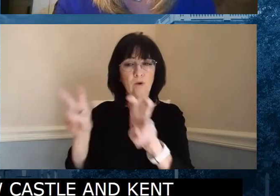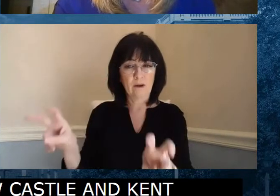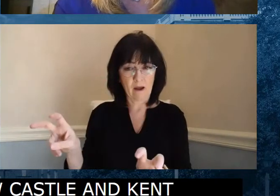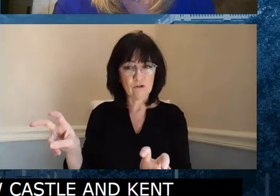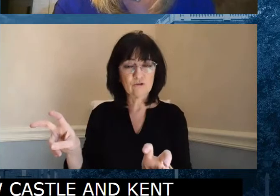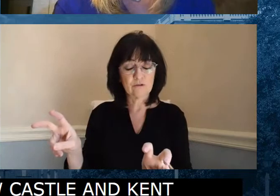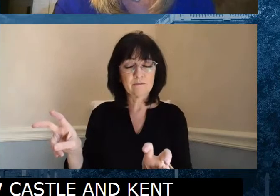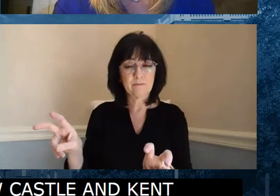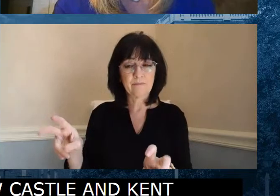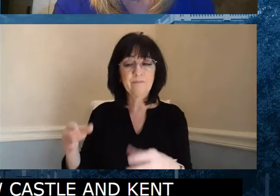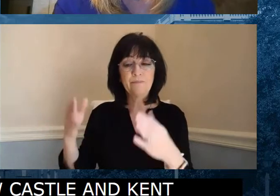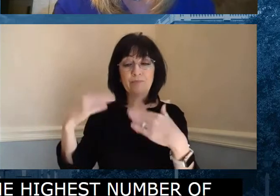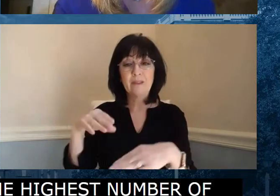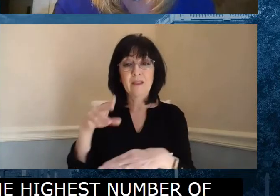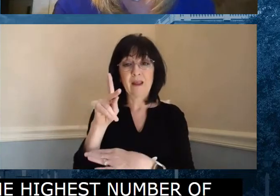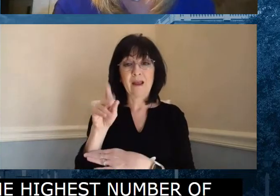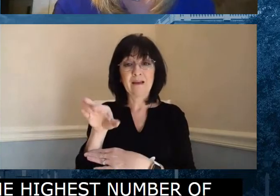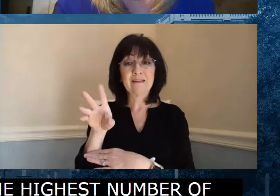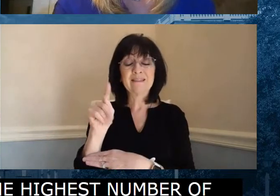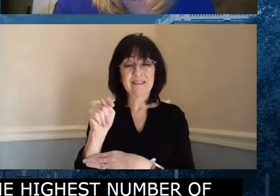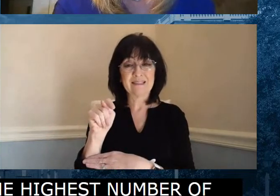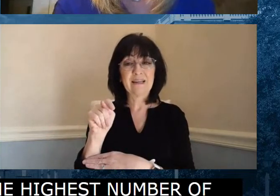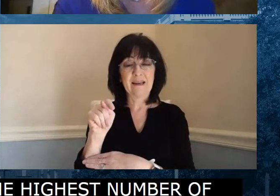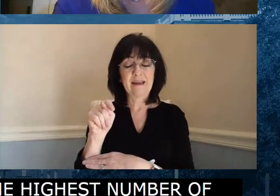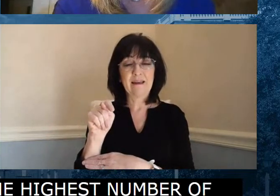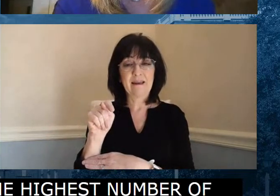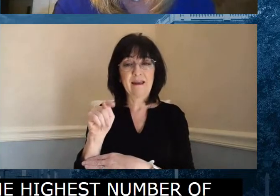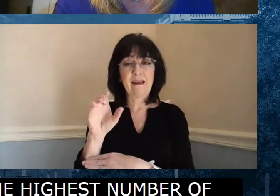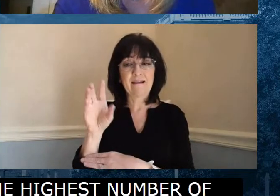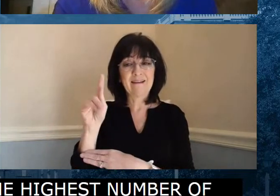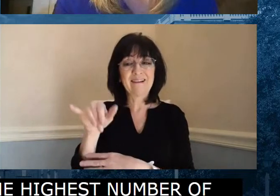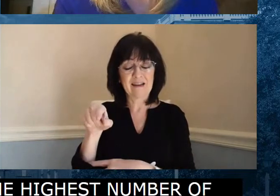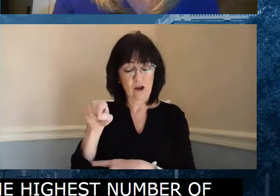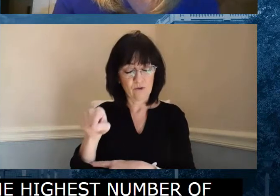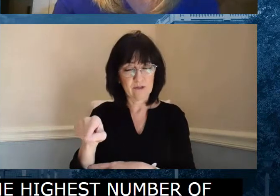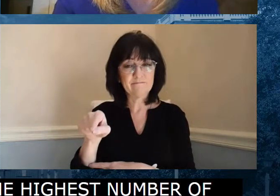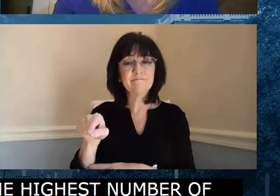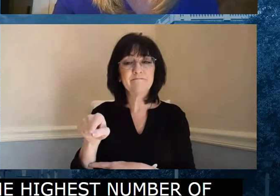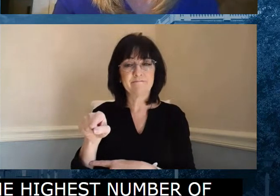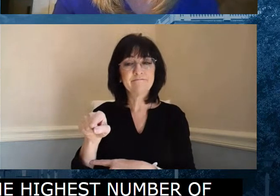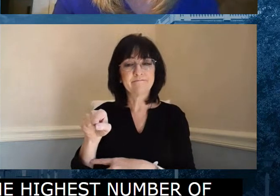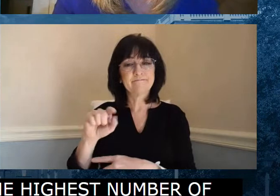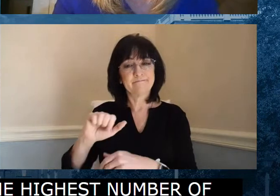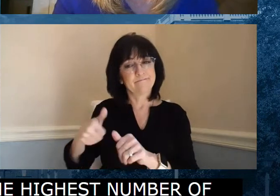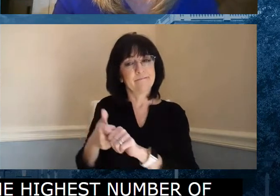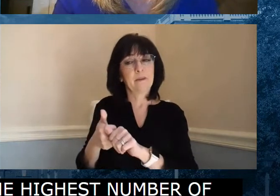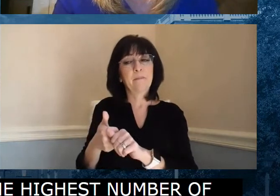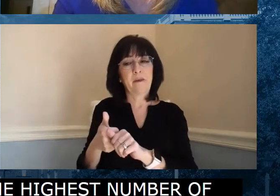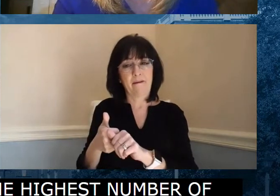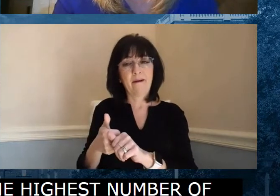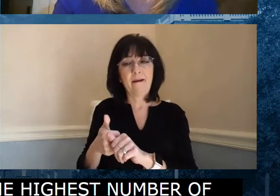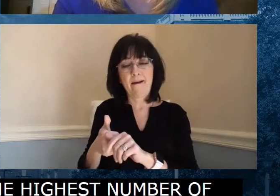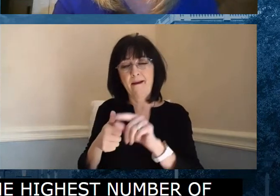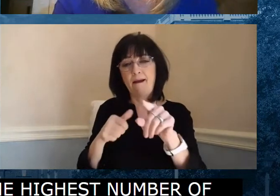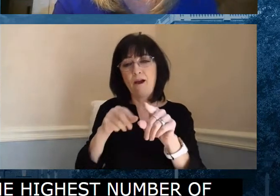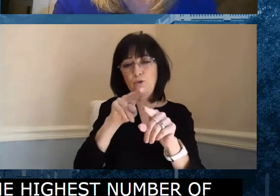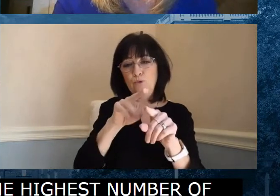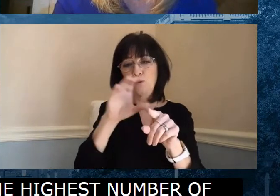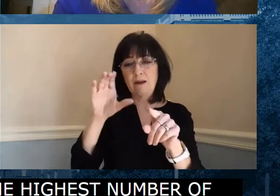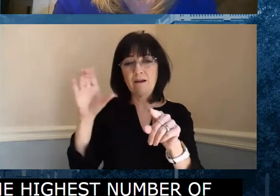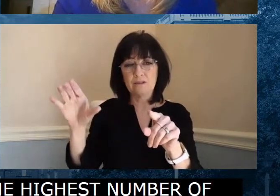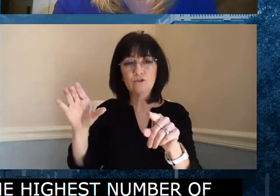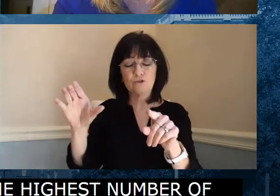case rates, followed by Sussex County. Let's shift a little bit to talking about